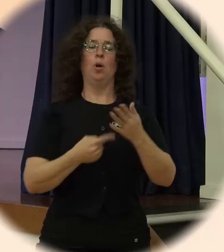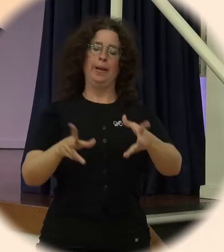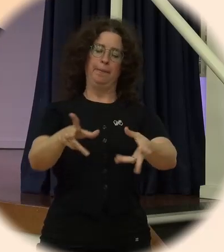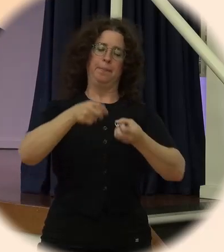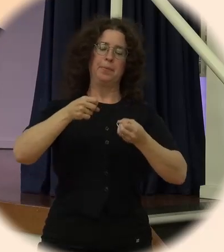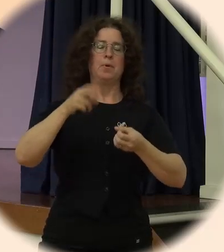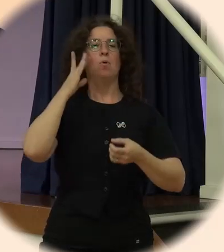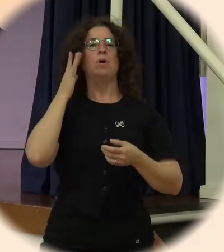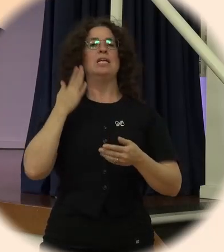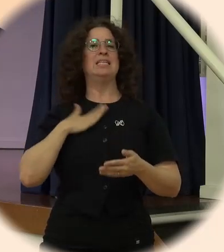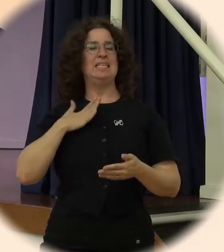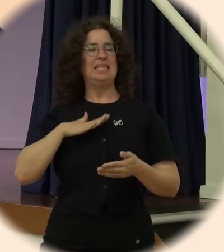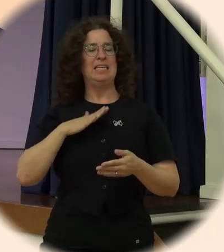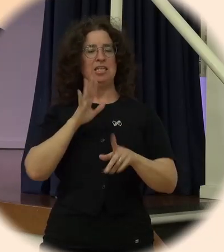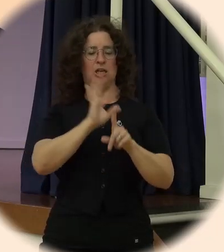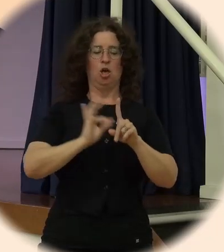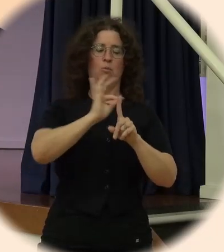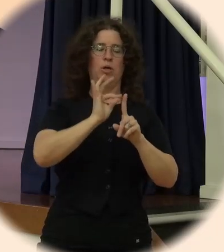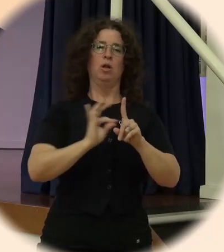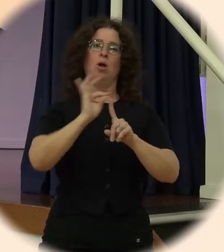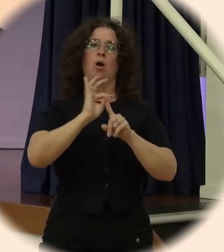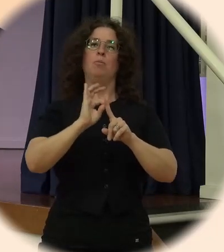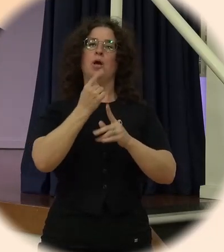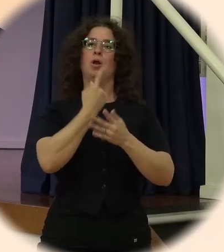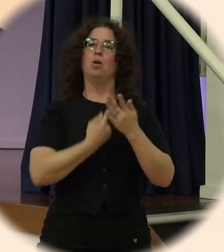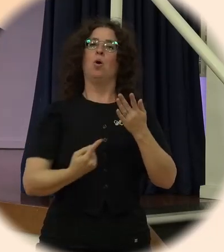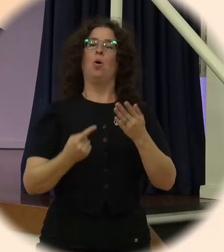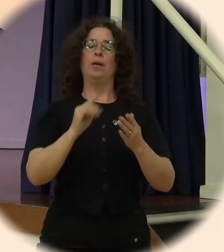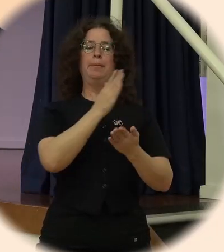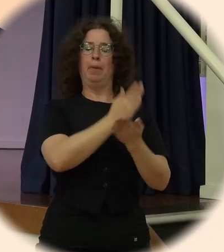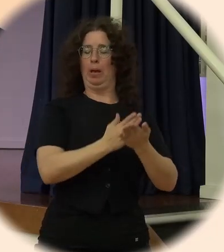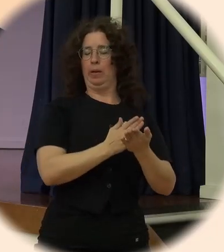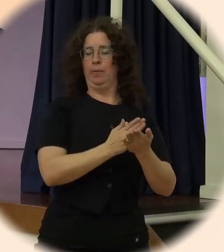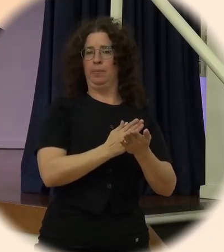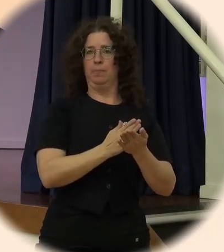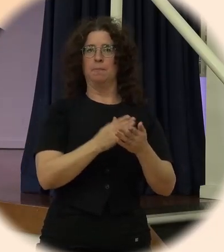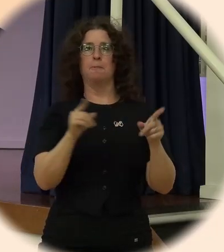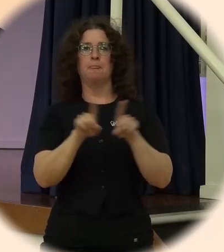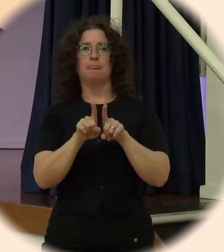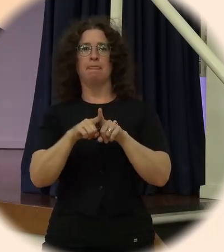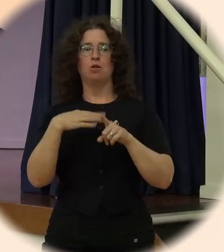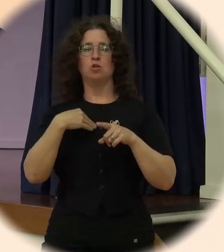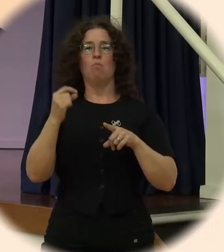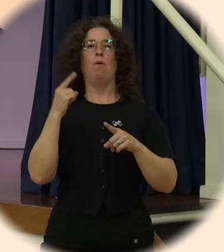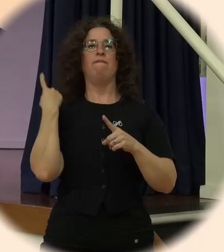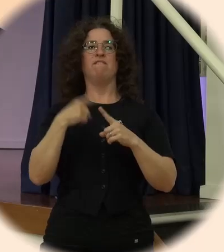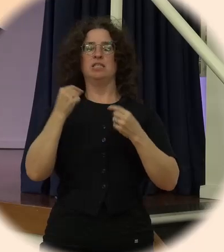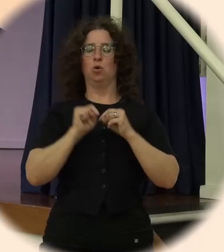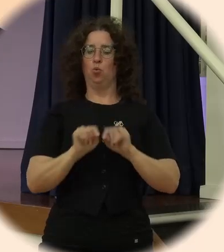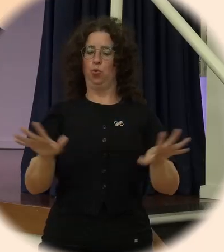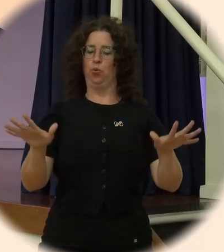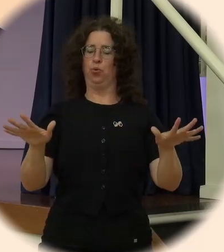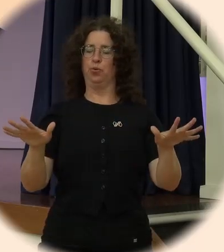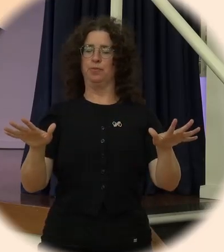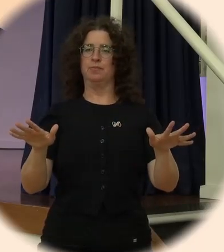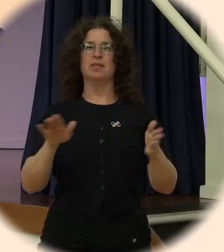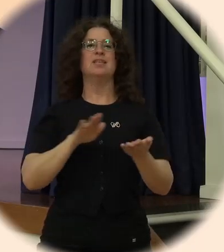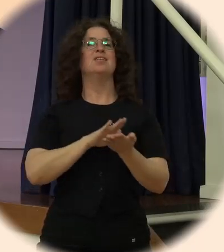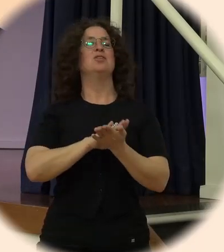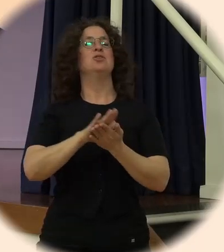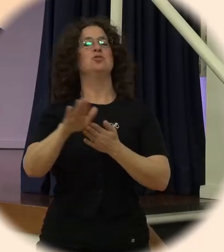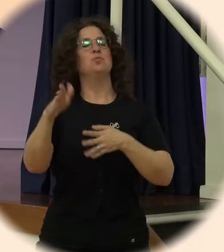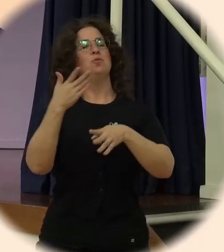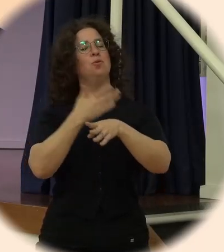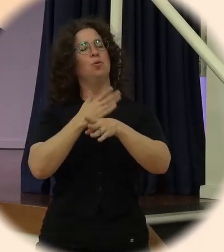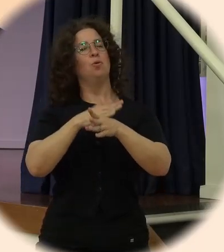make updates without rebuilding the entire project. Most importantly, it enables faster deployments and smoother workflows, so you spend